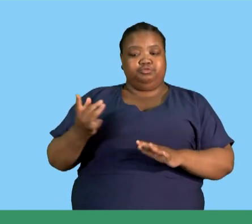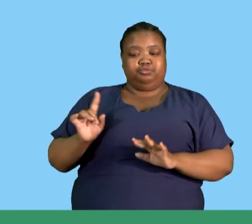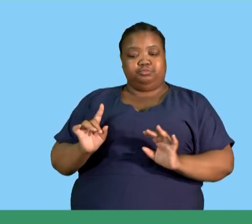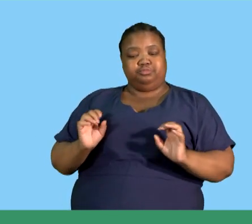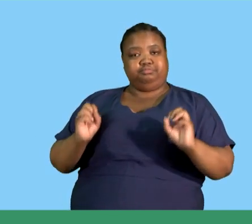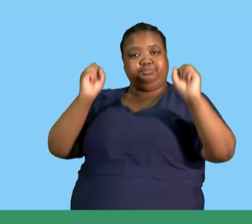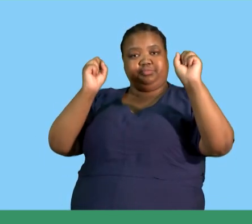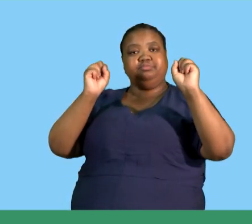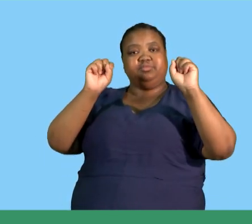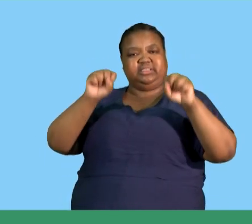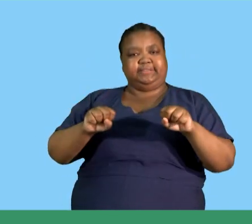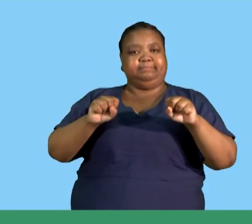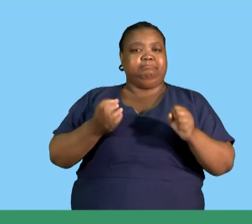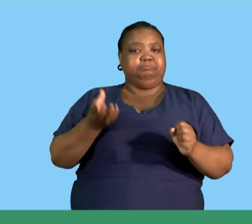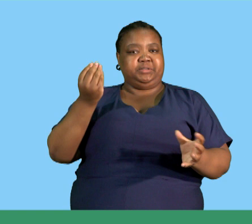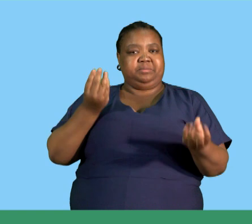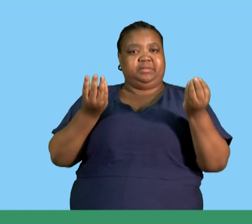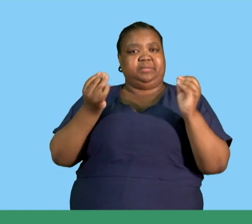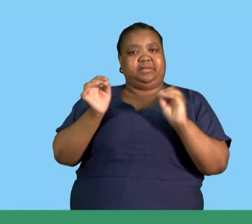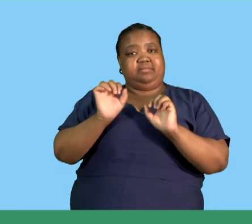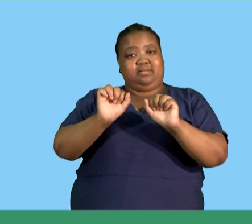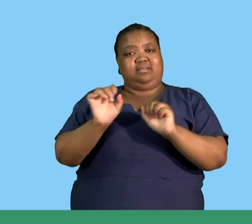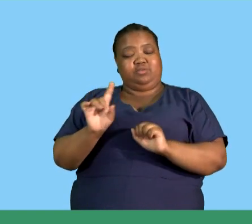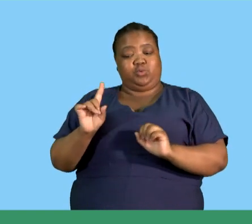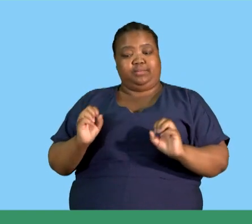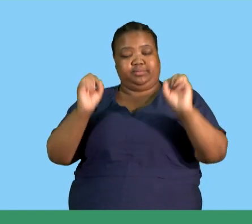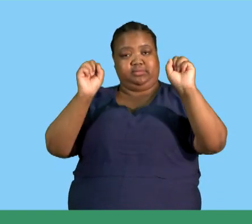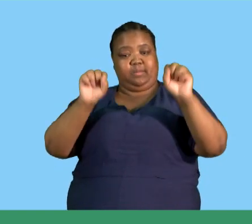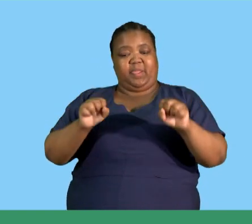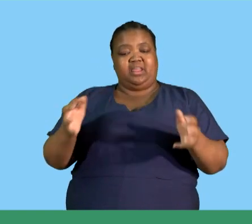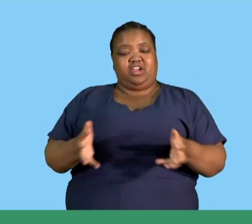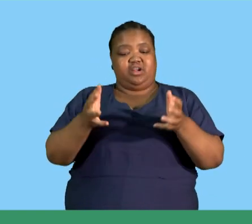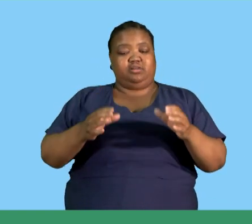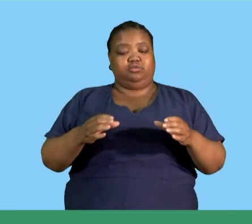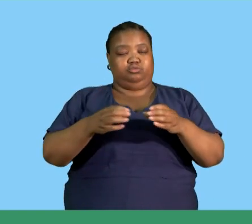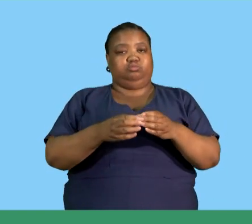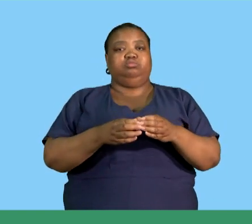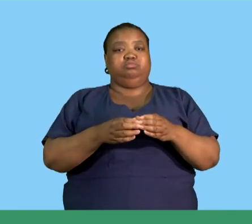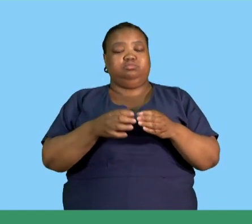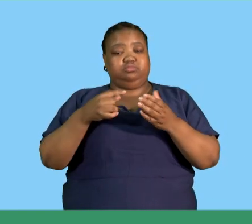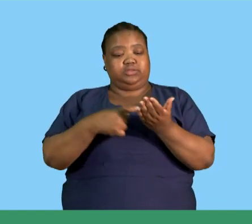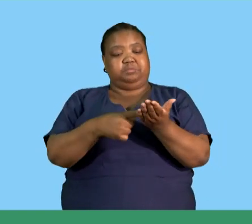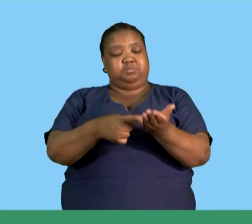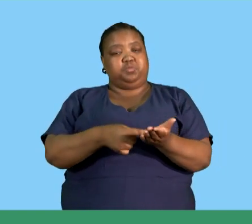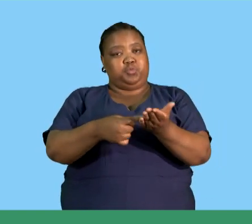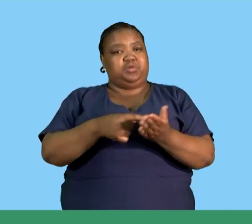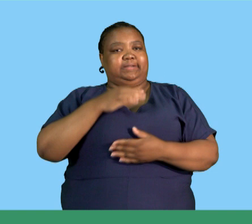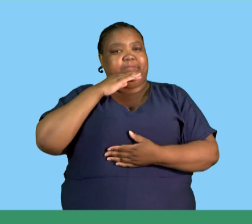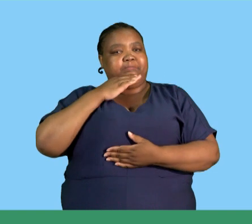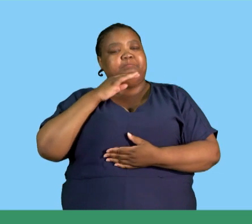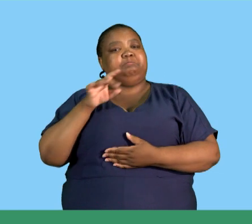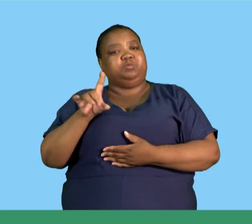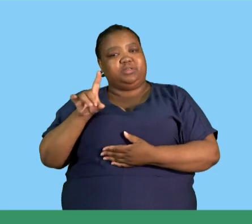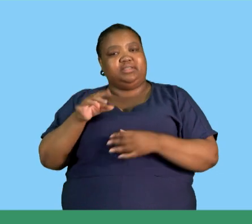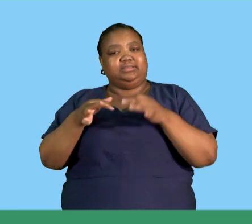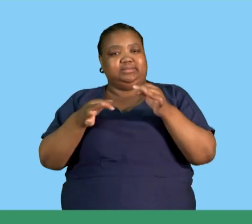to come to the front and present their own findings. So it encourages the groups to clearly define the problem so that all small groups can work on the